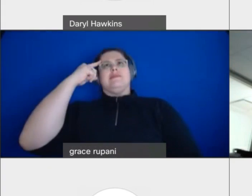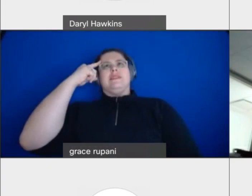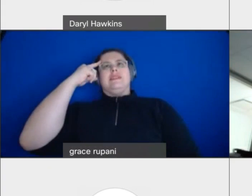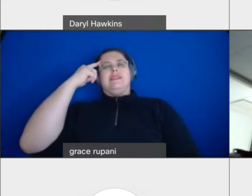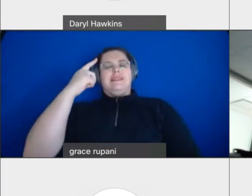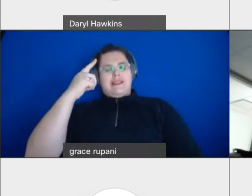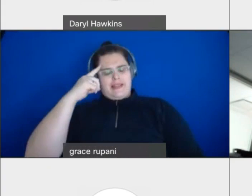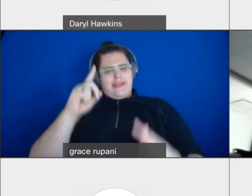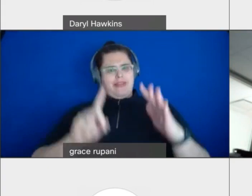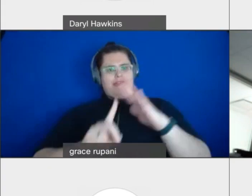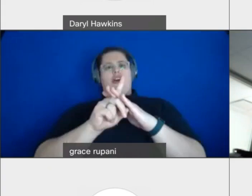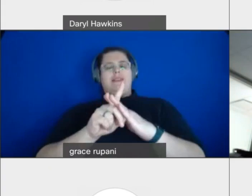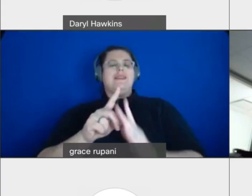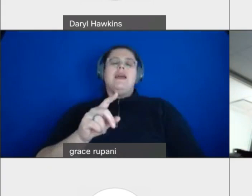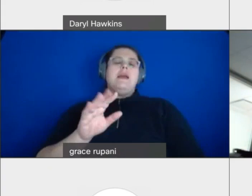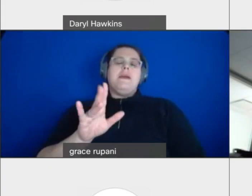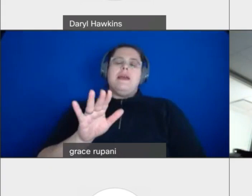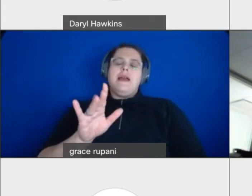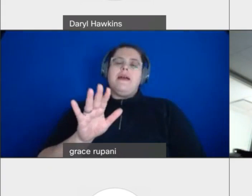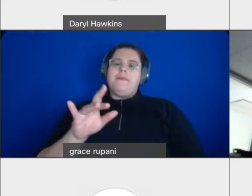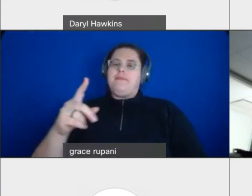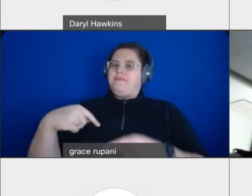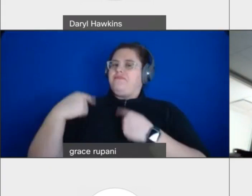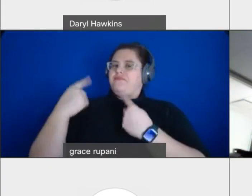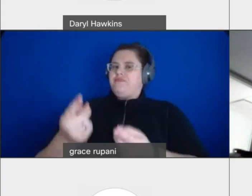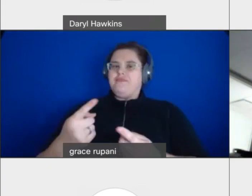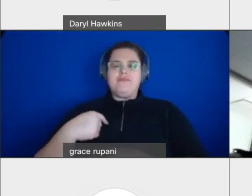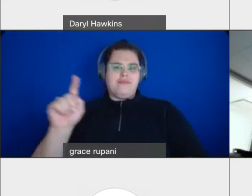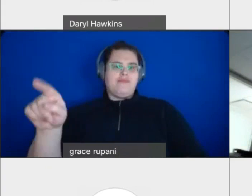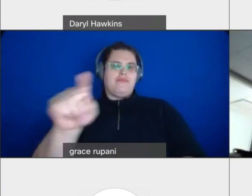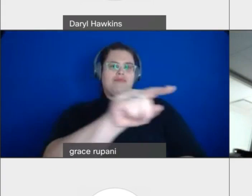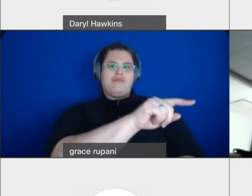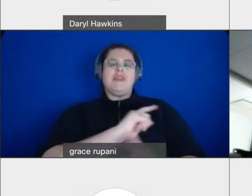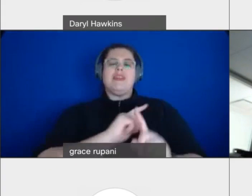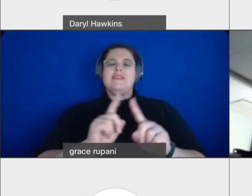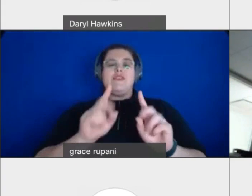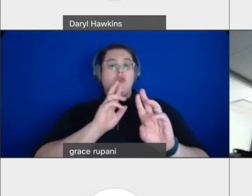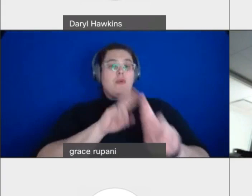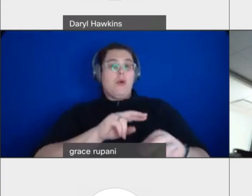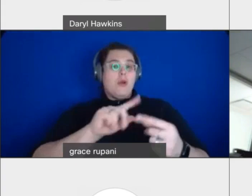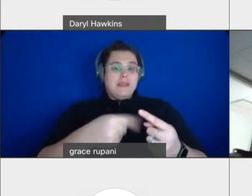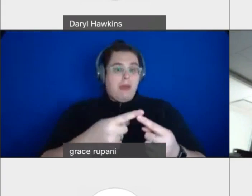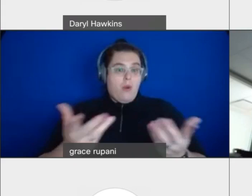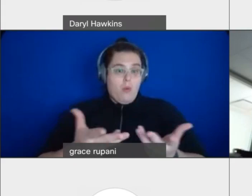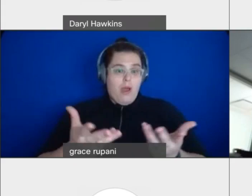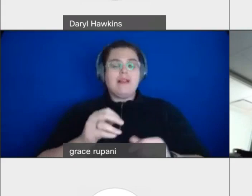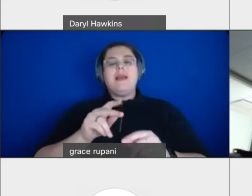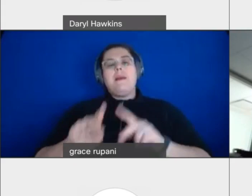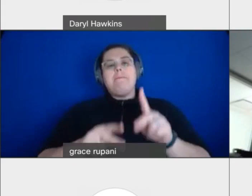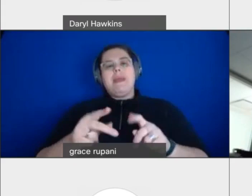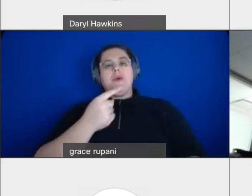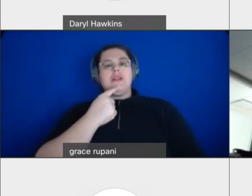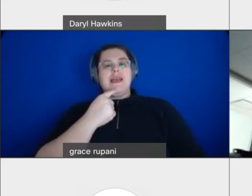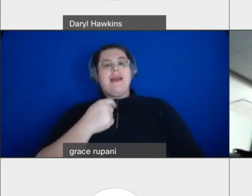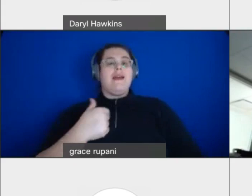but there has been reports of people claiming to have the